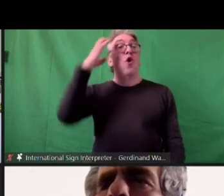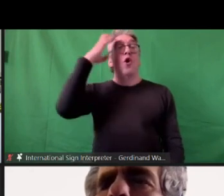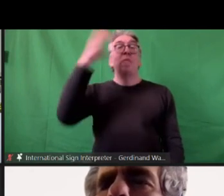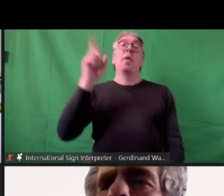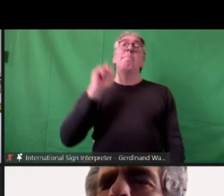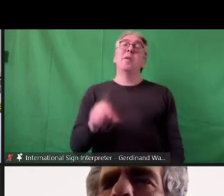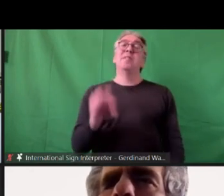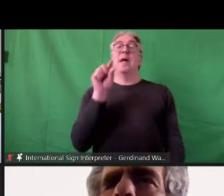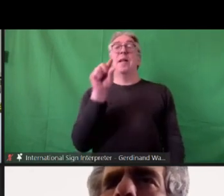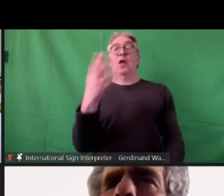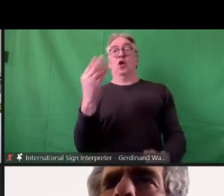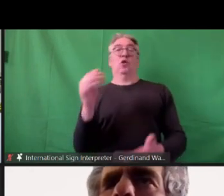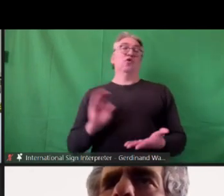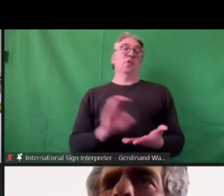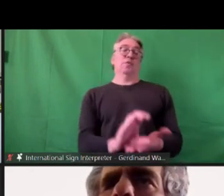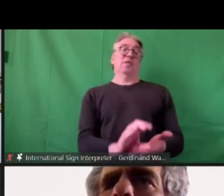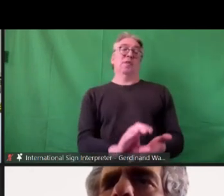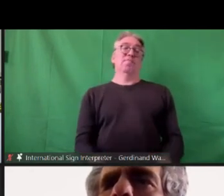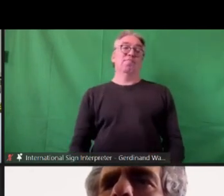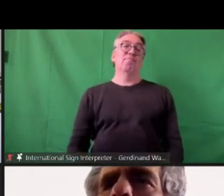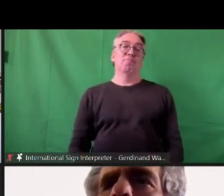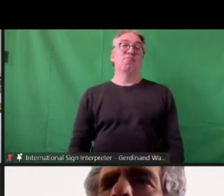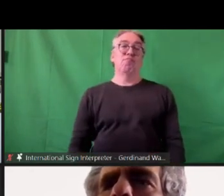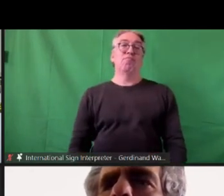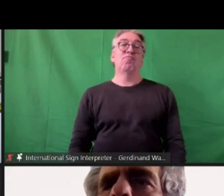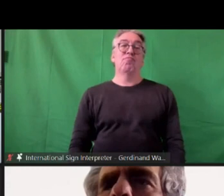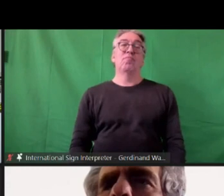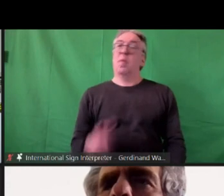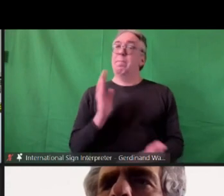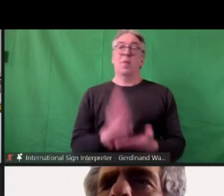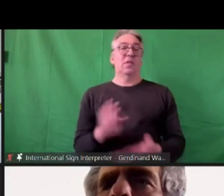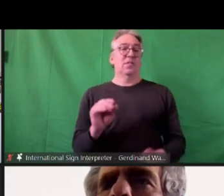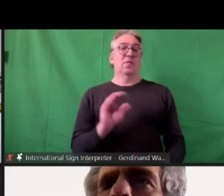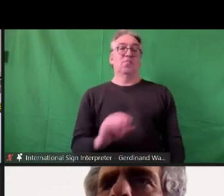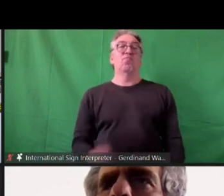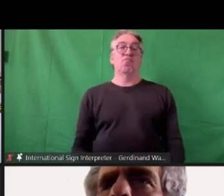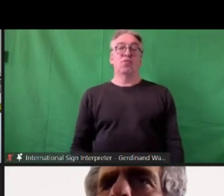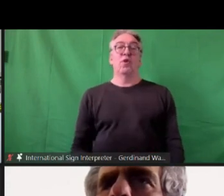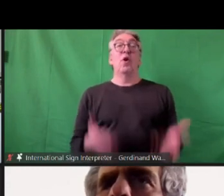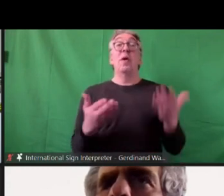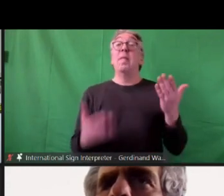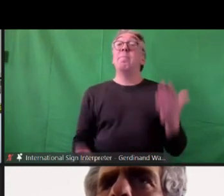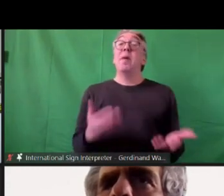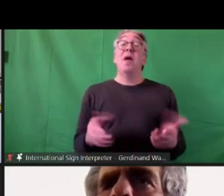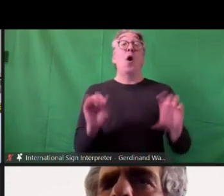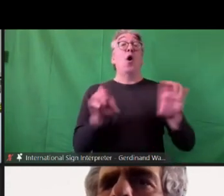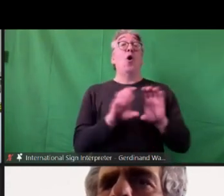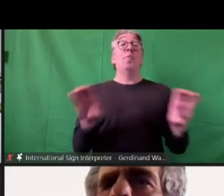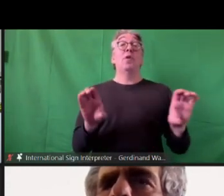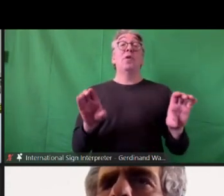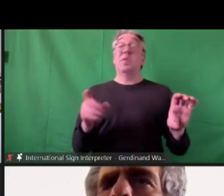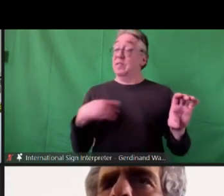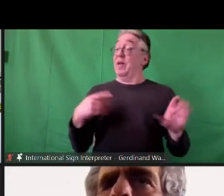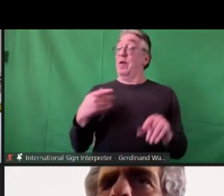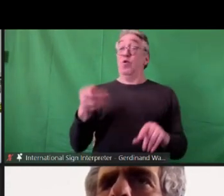some tax exemption, they may feel interested to employ the people with disabilities. Another